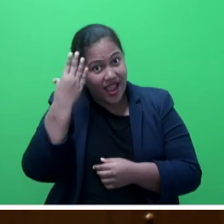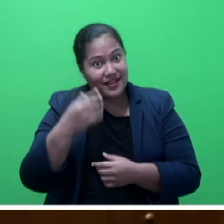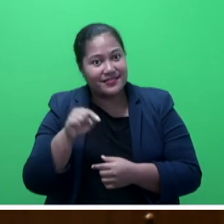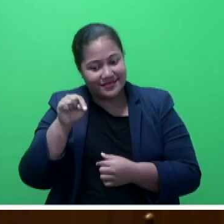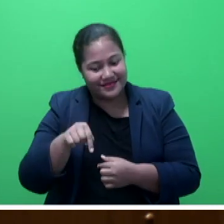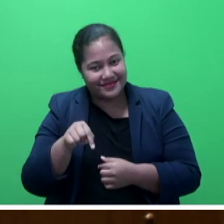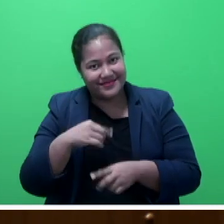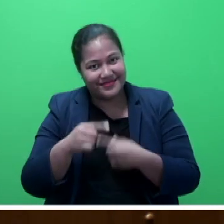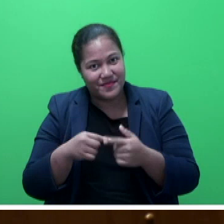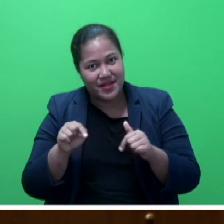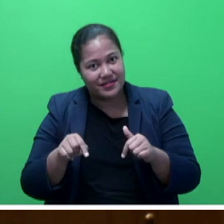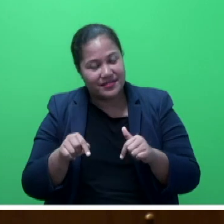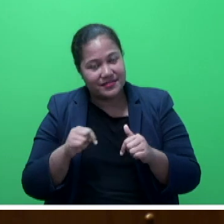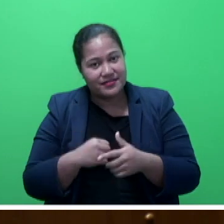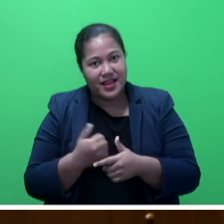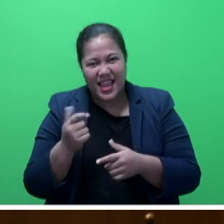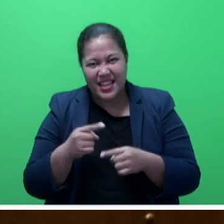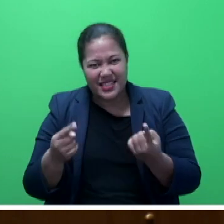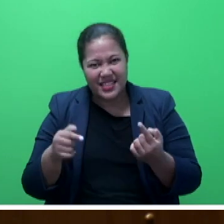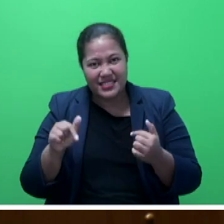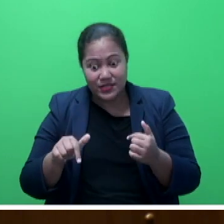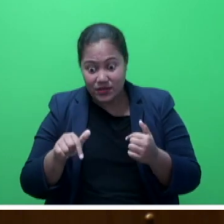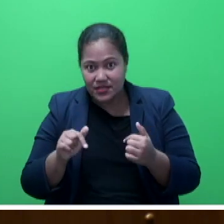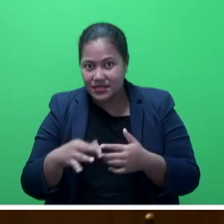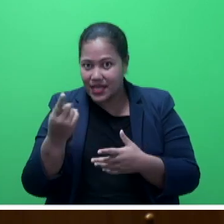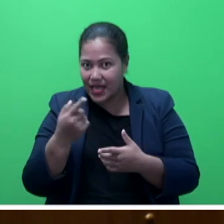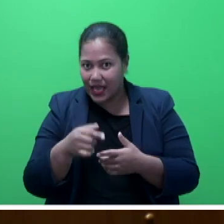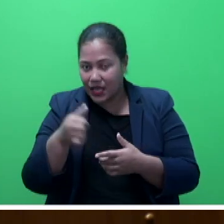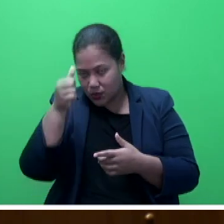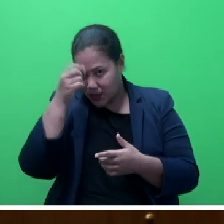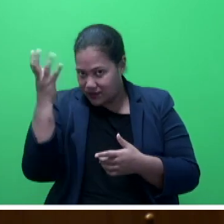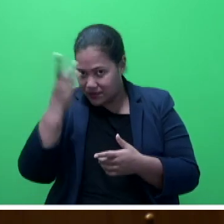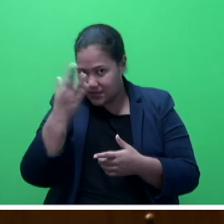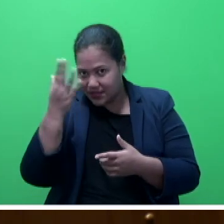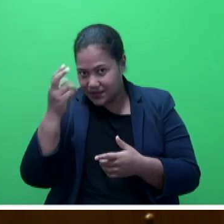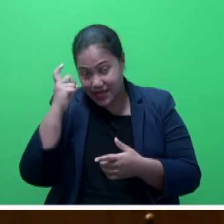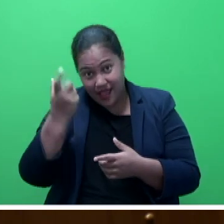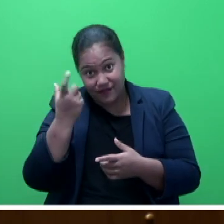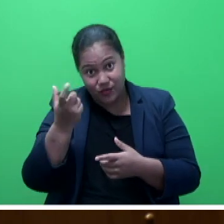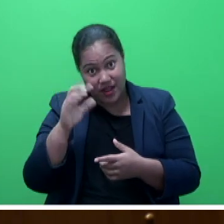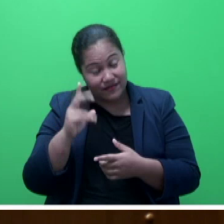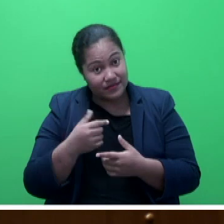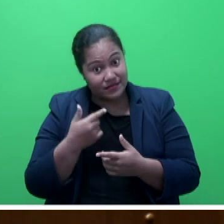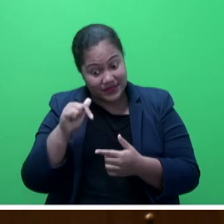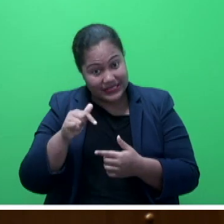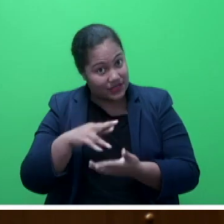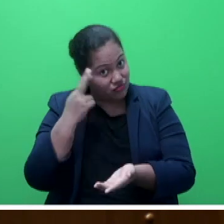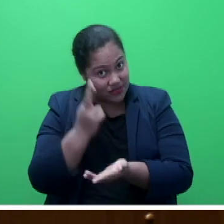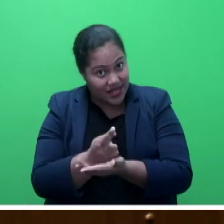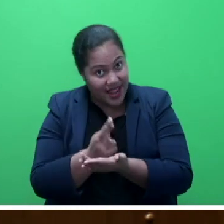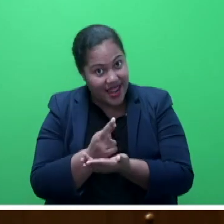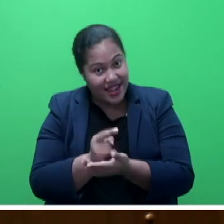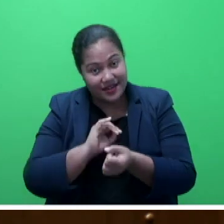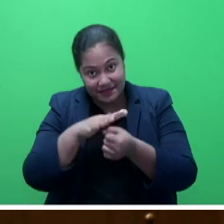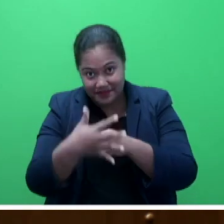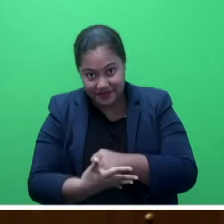this fight. Do not downplay this life or death threat. Do not retreat from reality. This